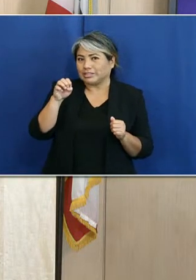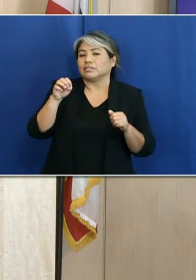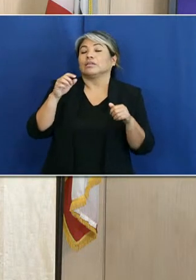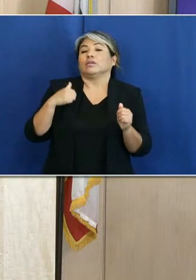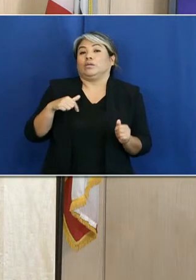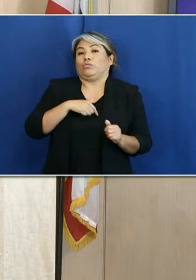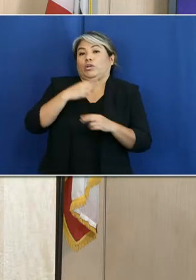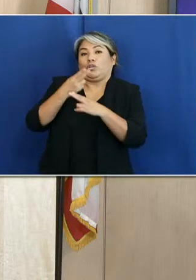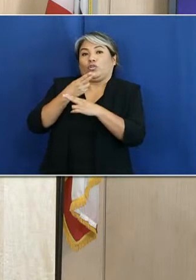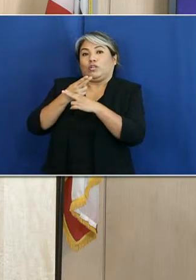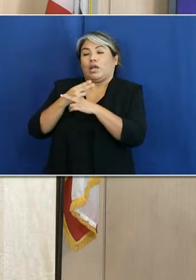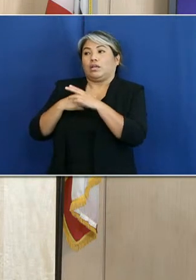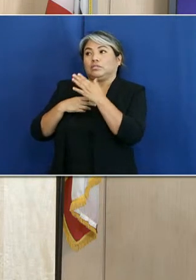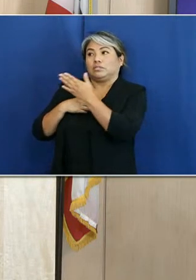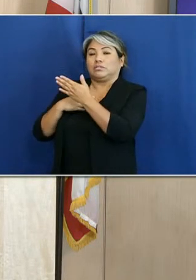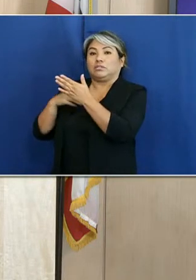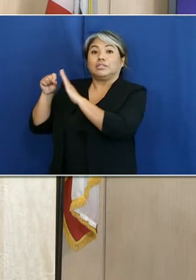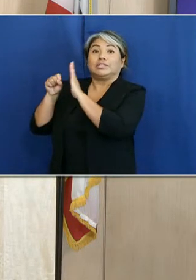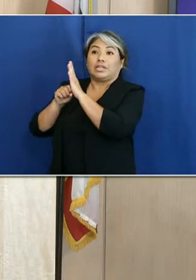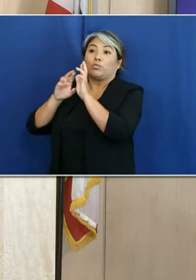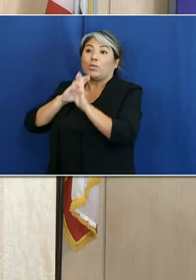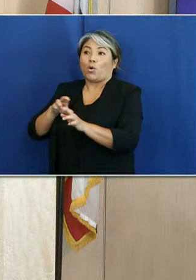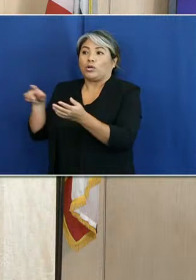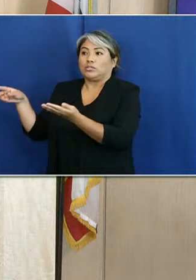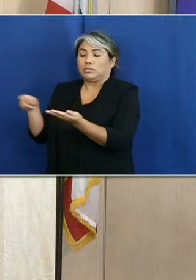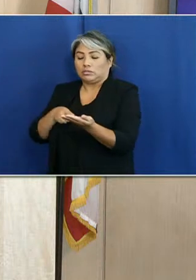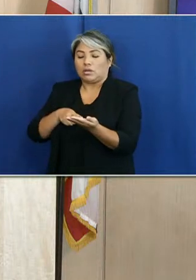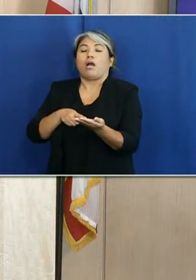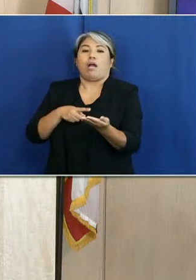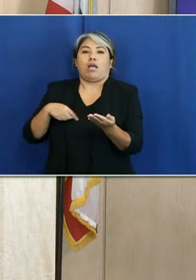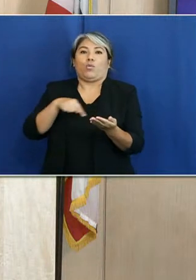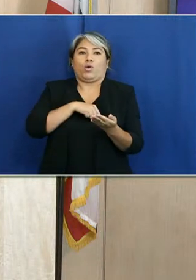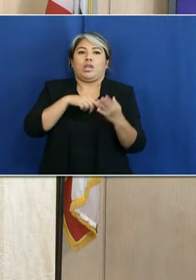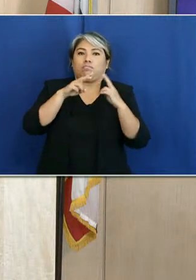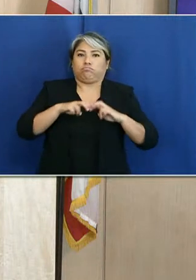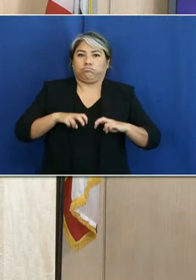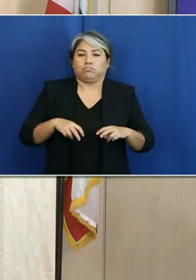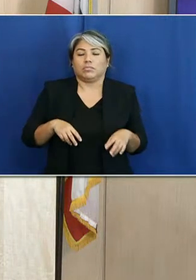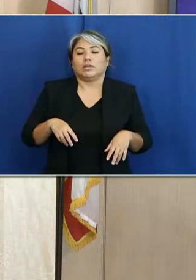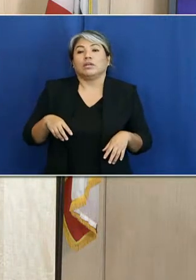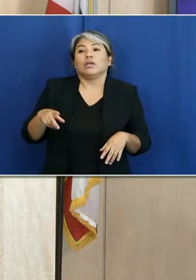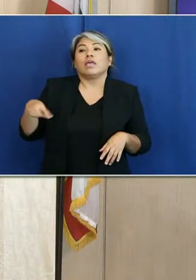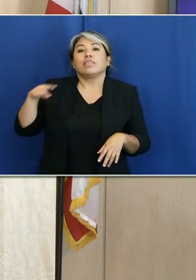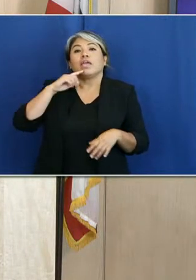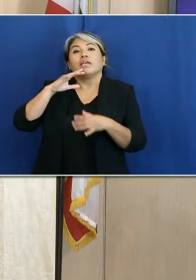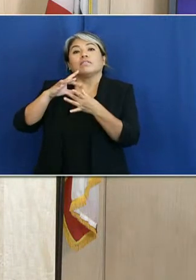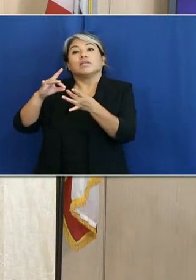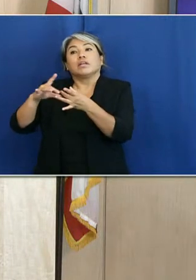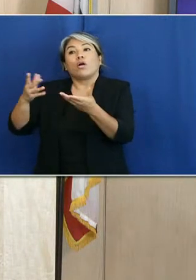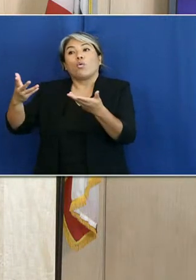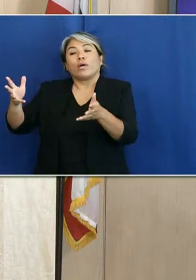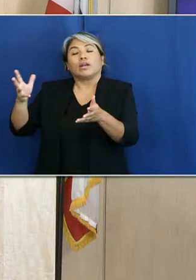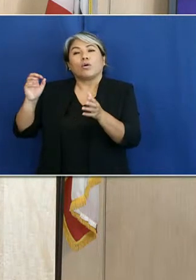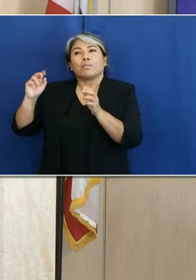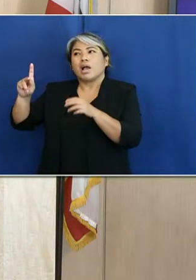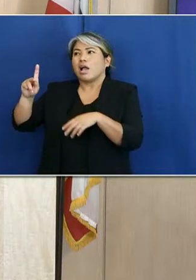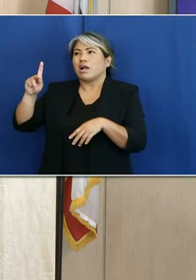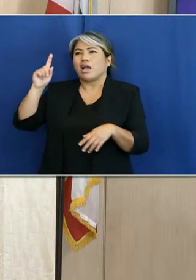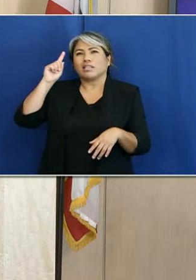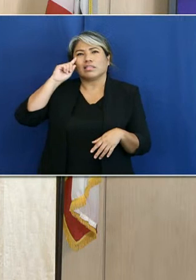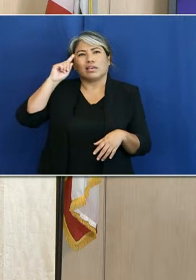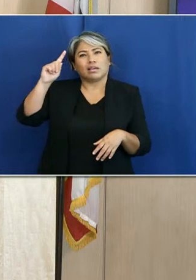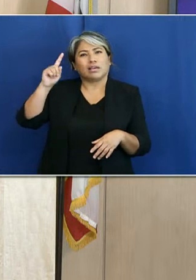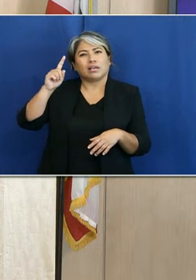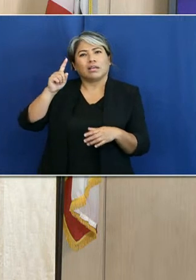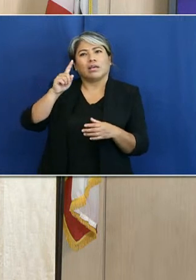state reports. So they have stated that they have gone back and I believe